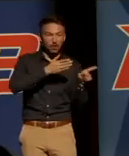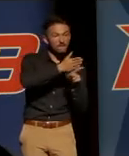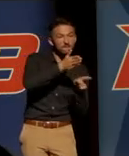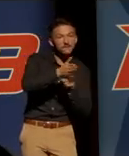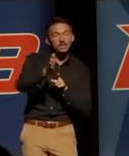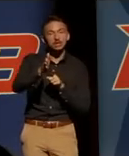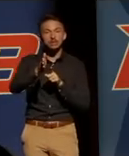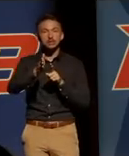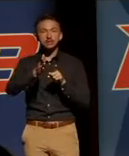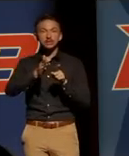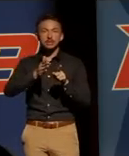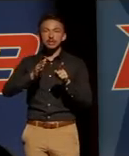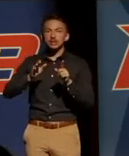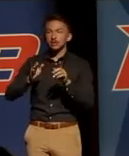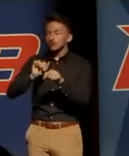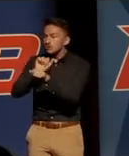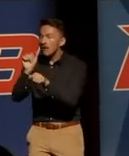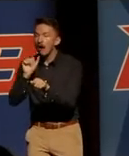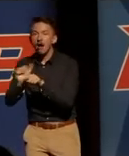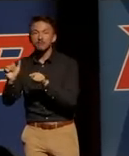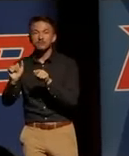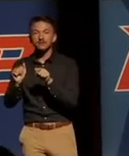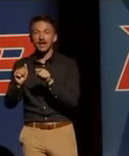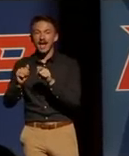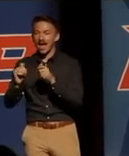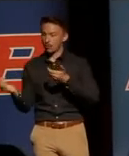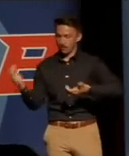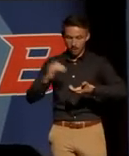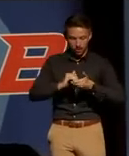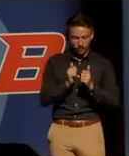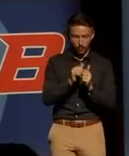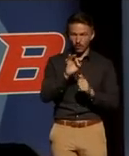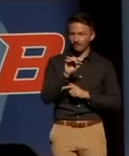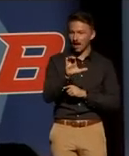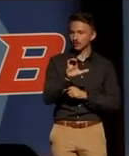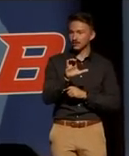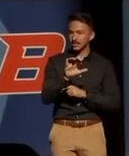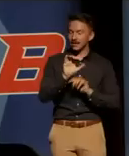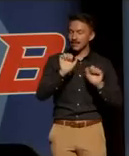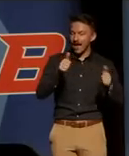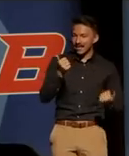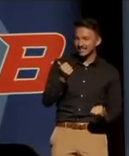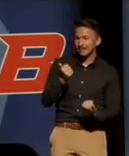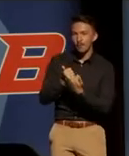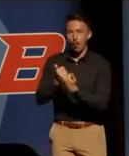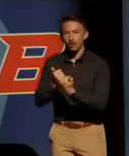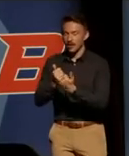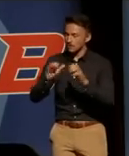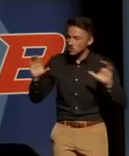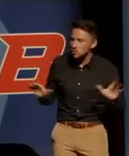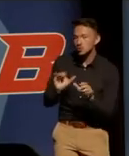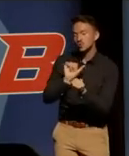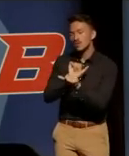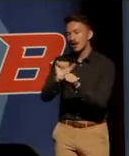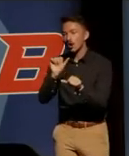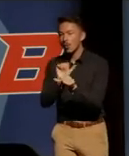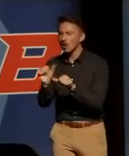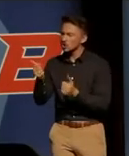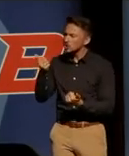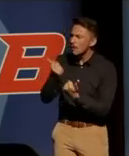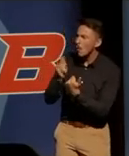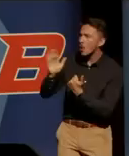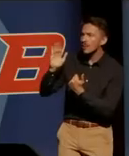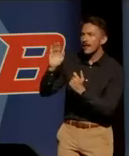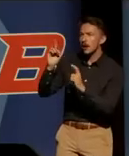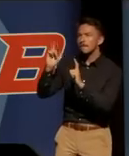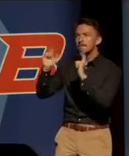disciplines, and with faculty who can support them to do their work, to think their big ideas. And if there